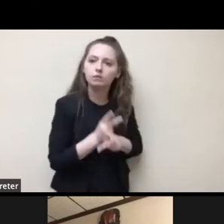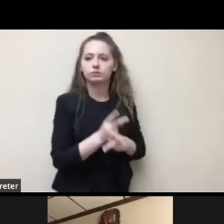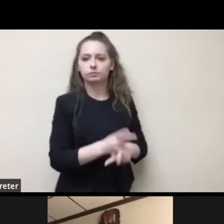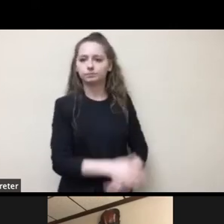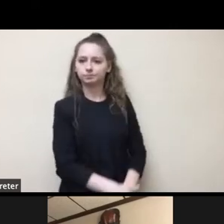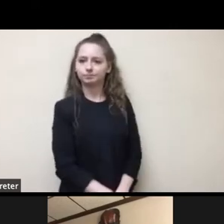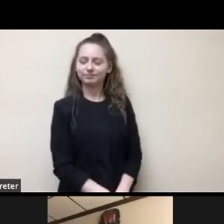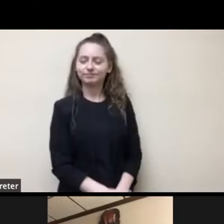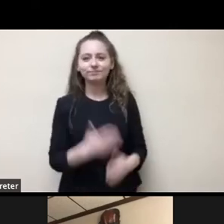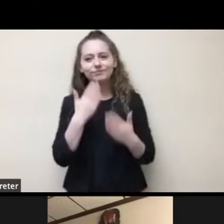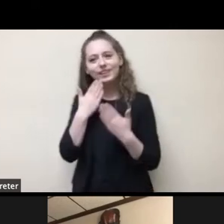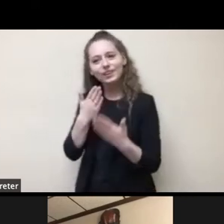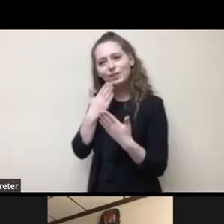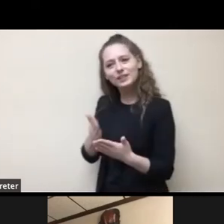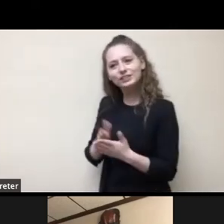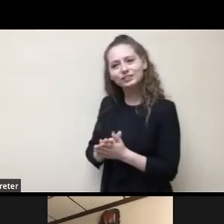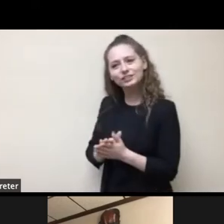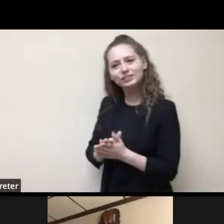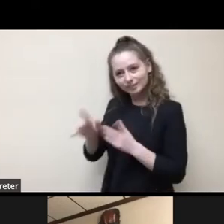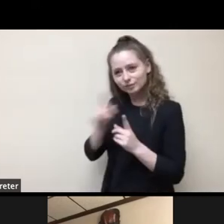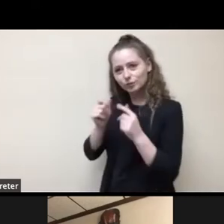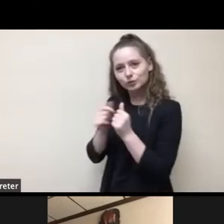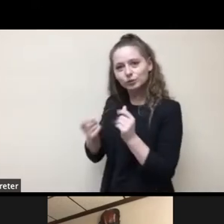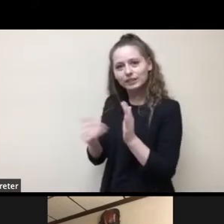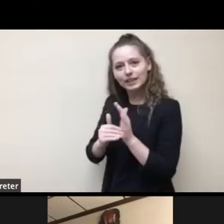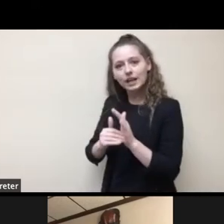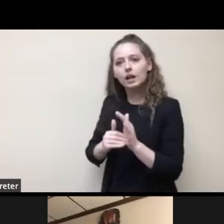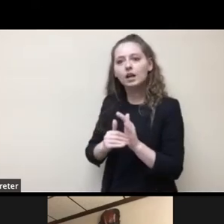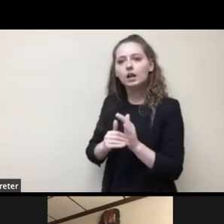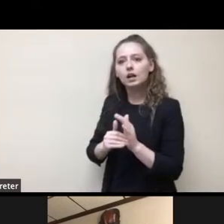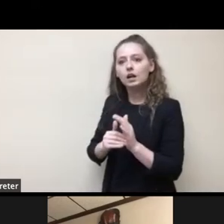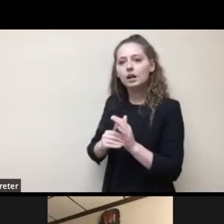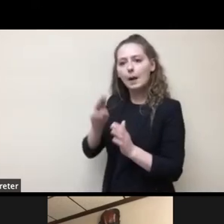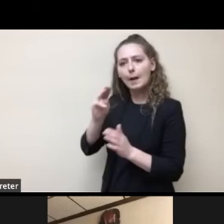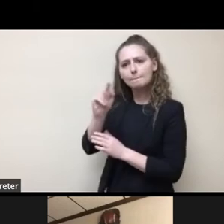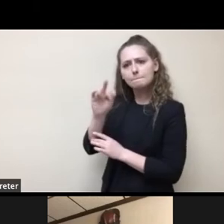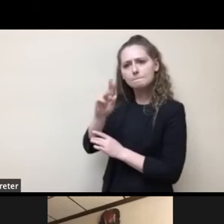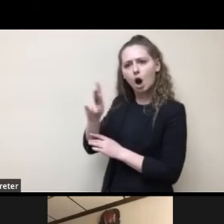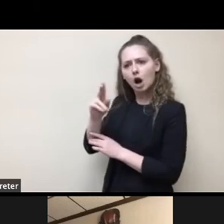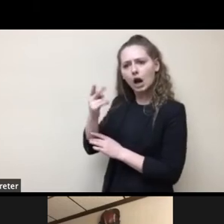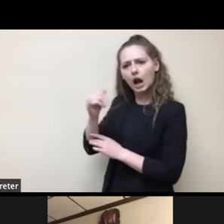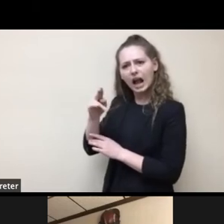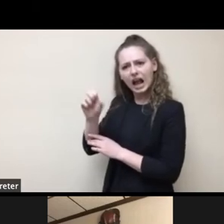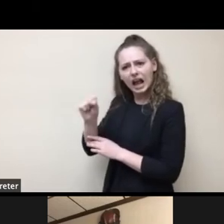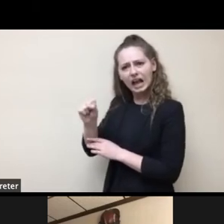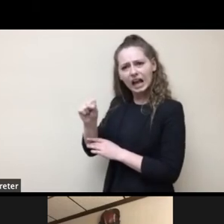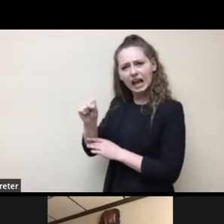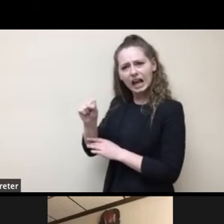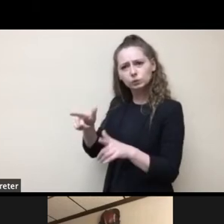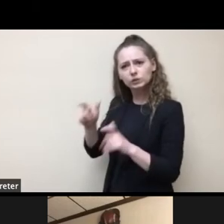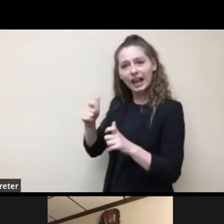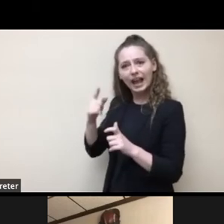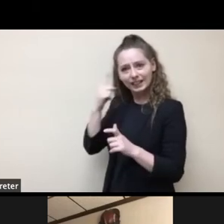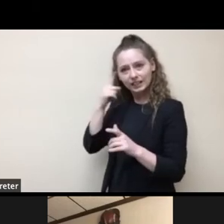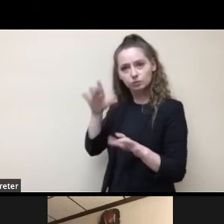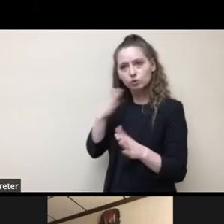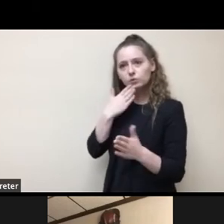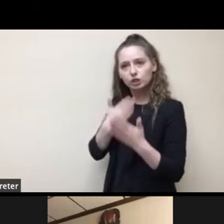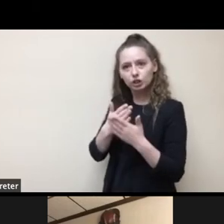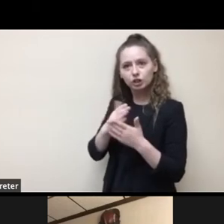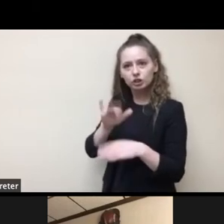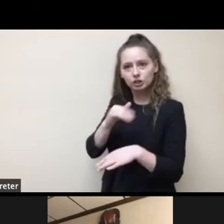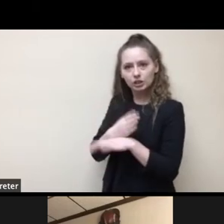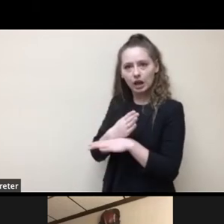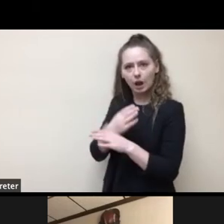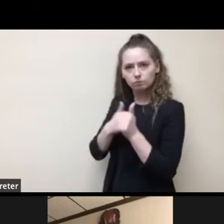very much, sir. Nice talking to you again. Yep. Mark, Hines, could you grab it real quick? I think I'm doing a pretty good job of keeping it up. There's a sign